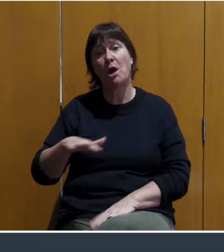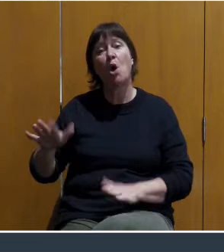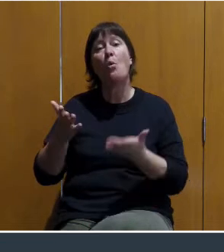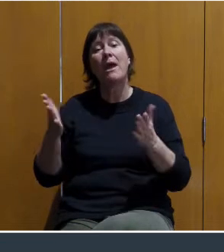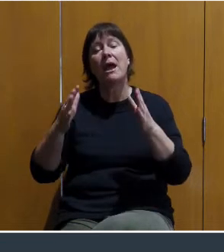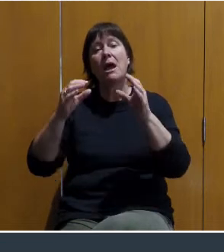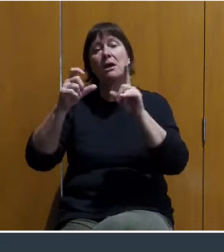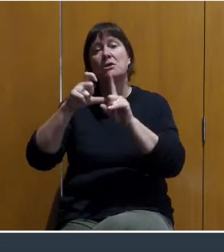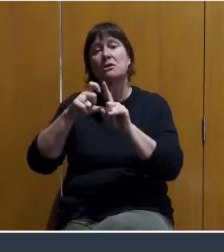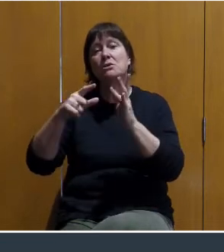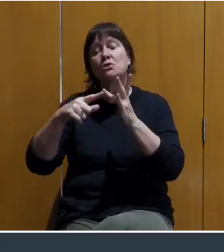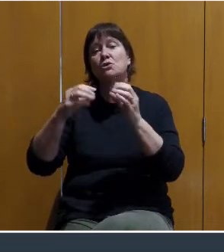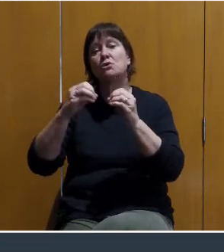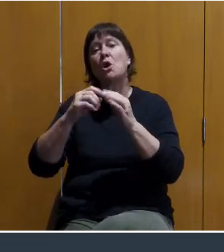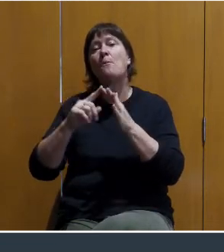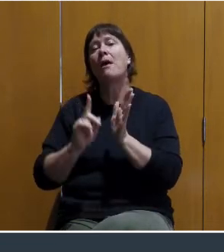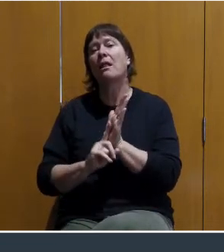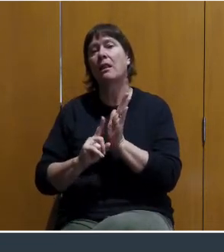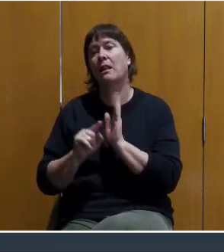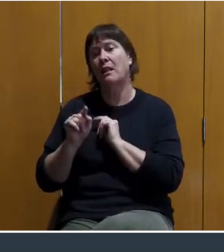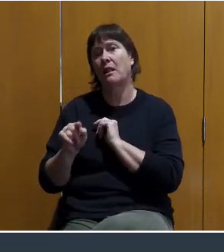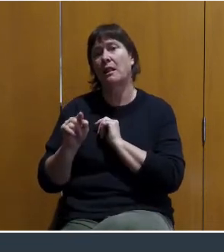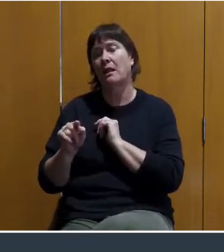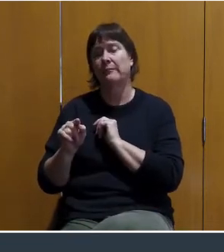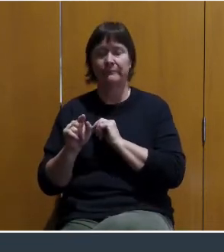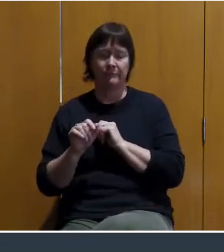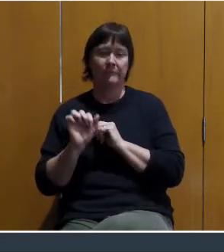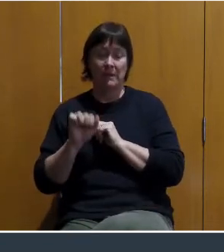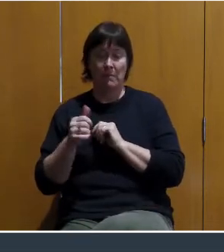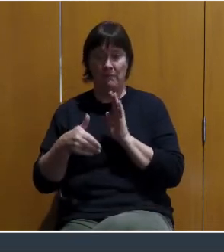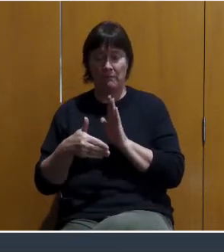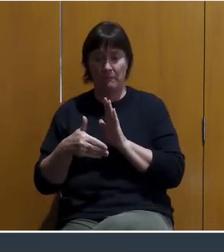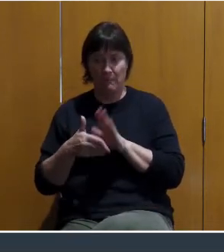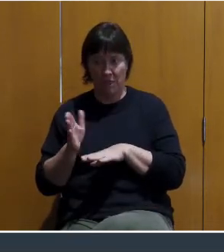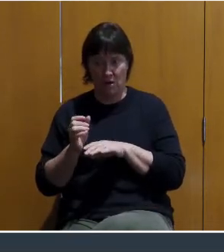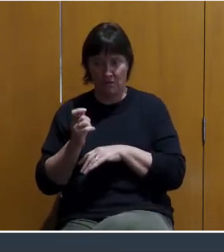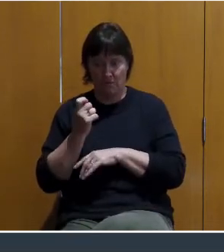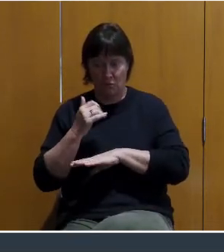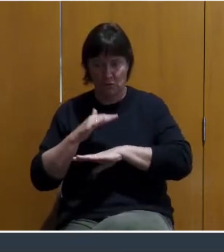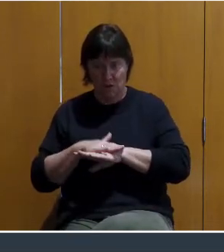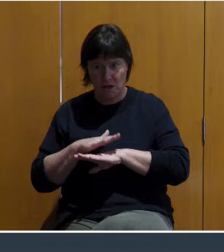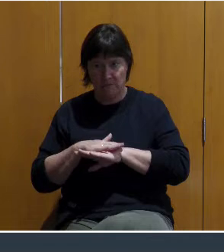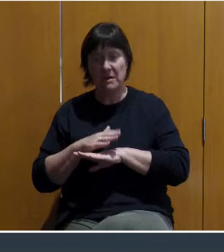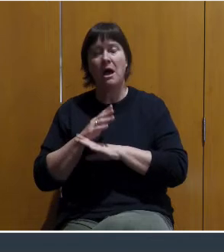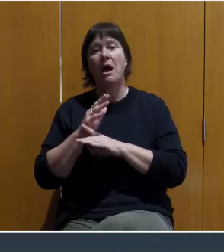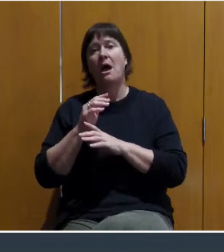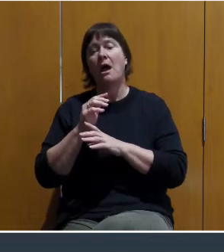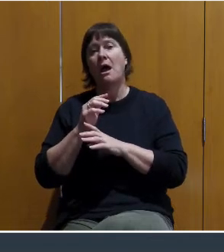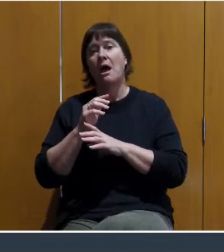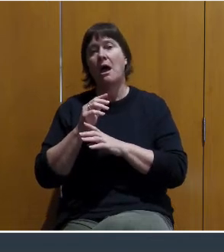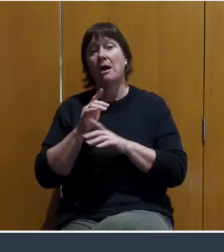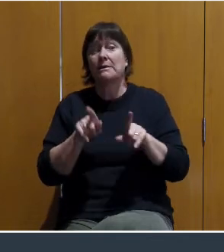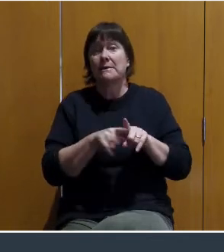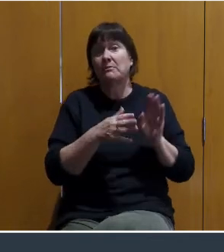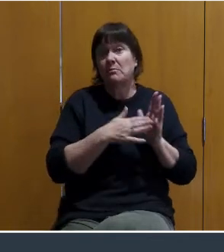I've been to Dolbell a few times. And I understand that, like Maggie's